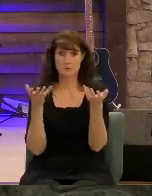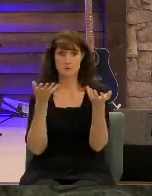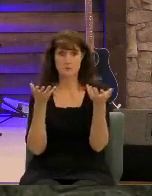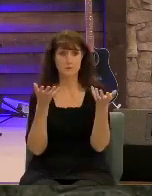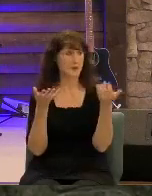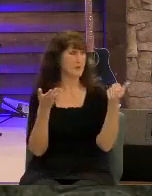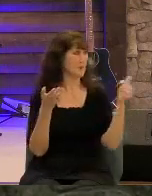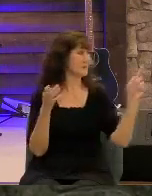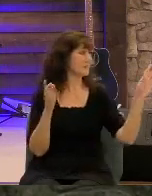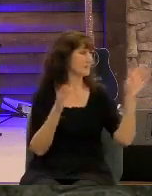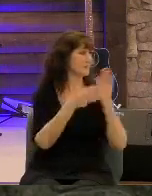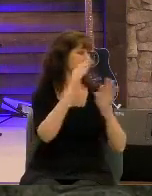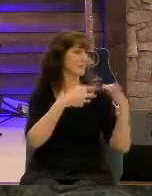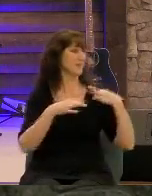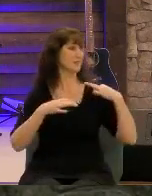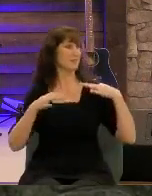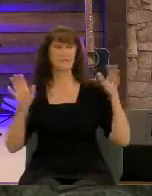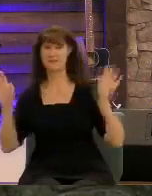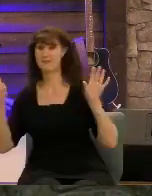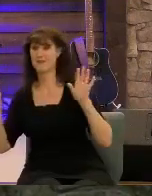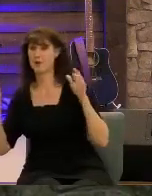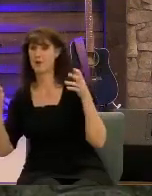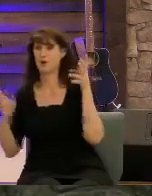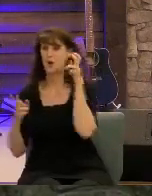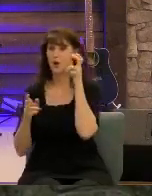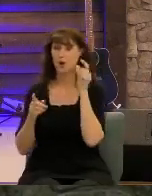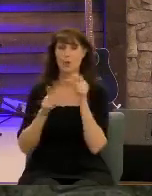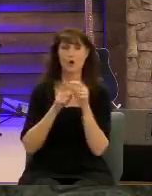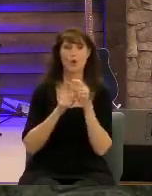Anybody? Come on. Have you heard that word recently, Pastor? Where did you hear that word?